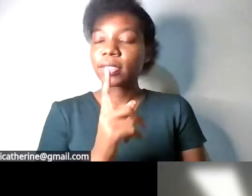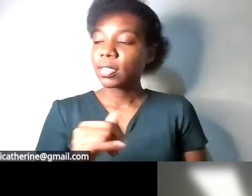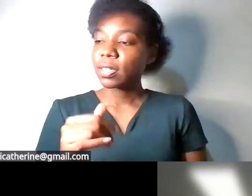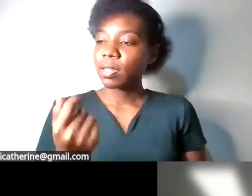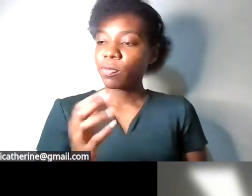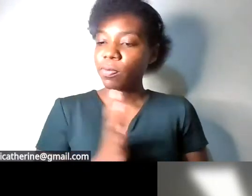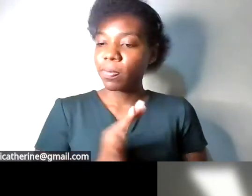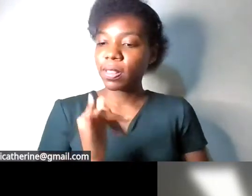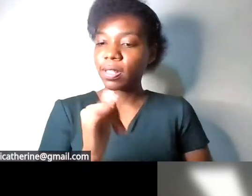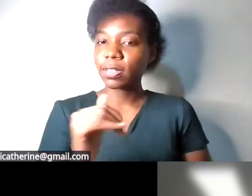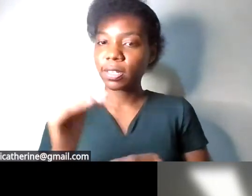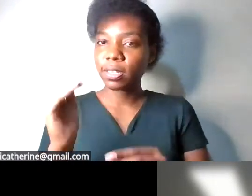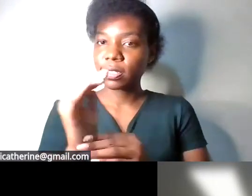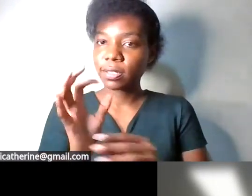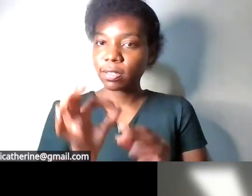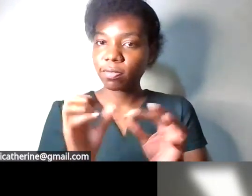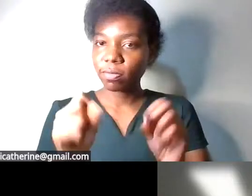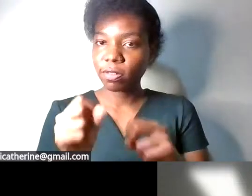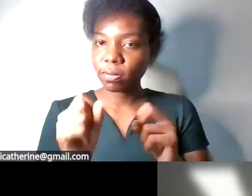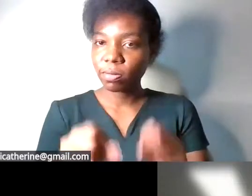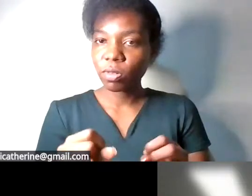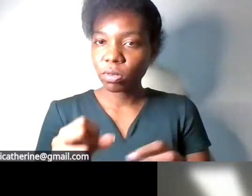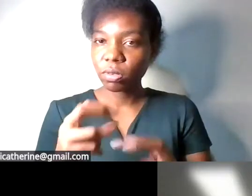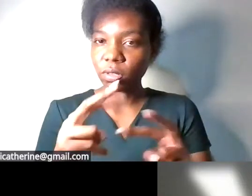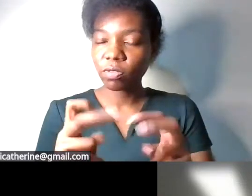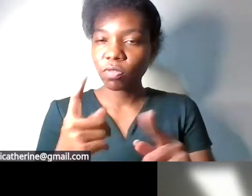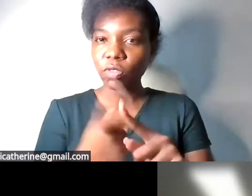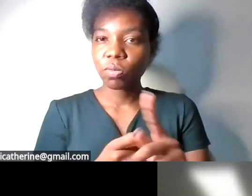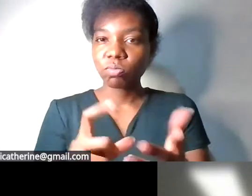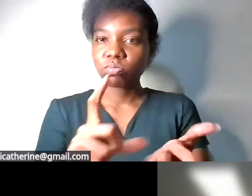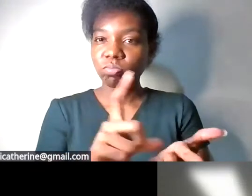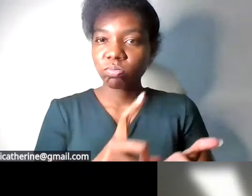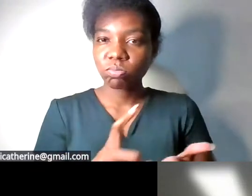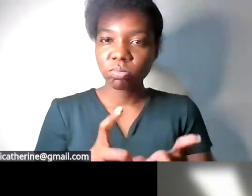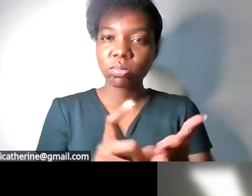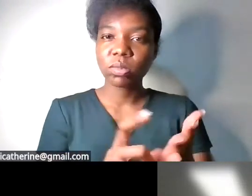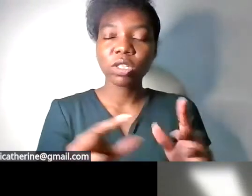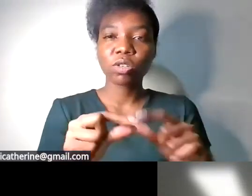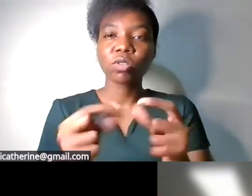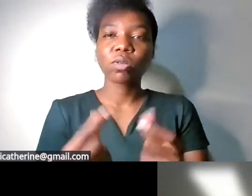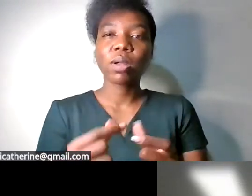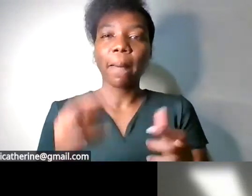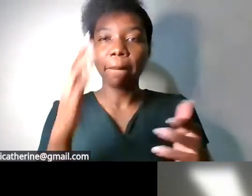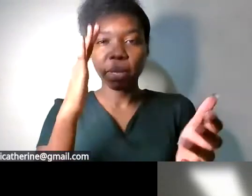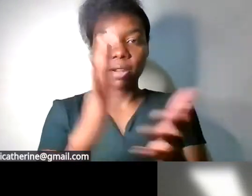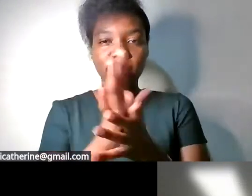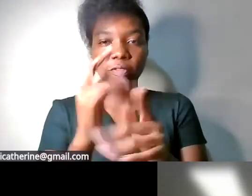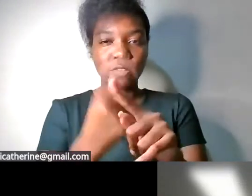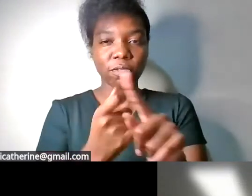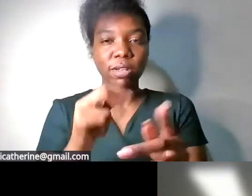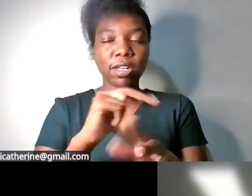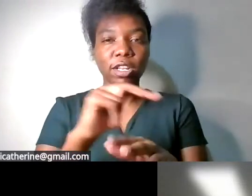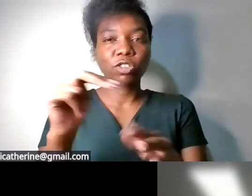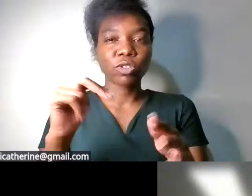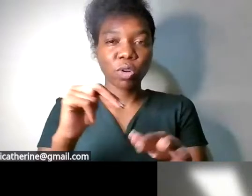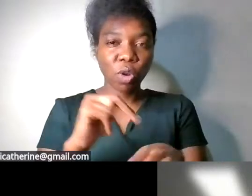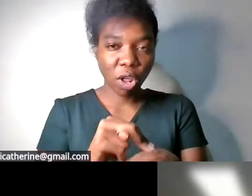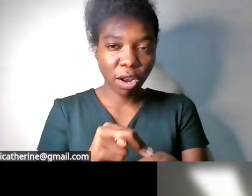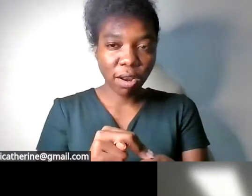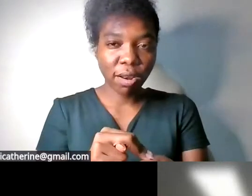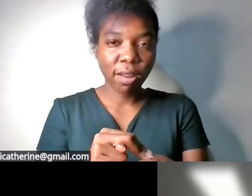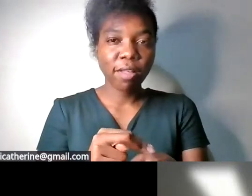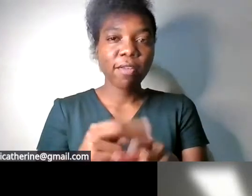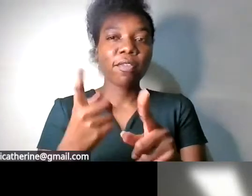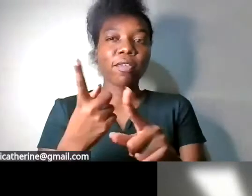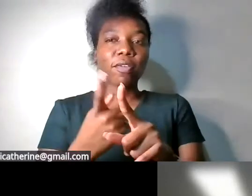for a student to transition from the local curriculum, which I believe is the national curriculum in Uganda, to a university in Canada or